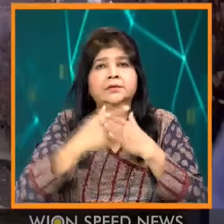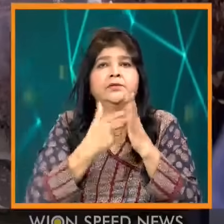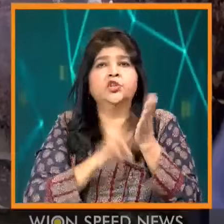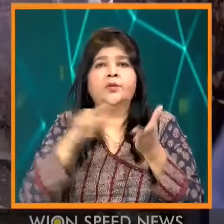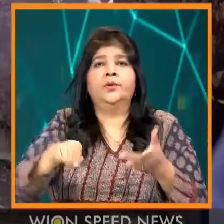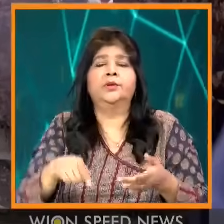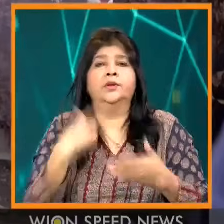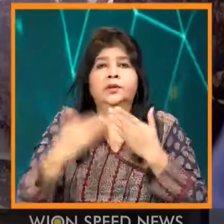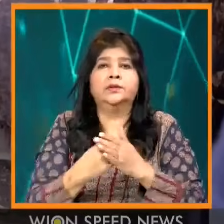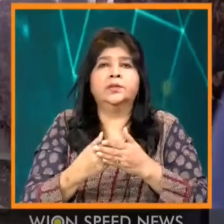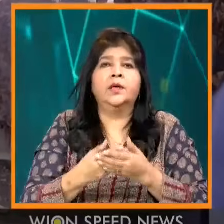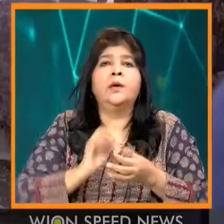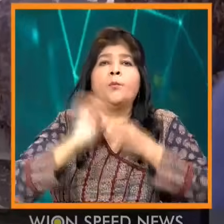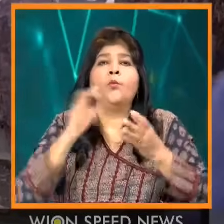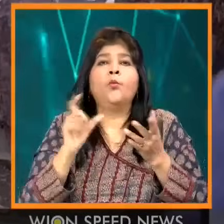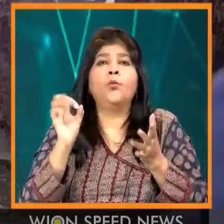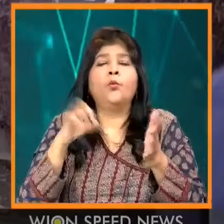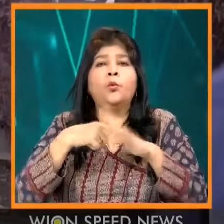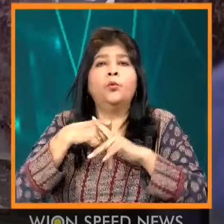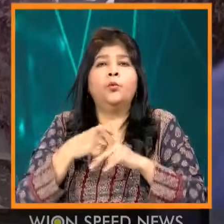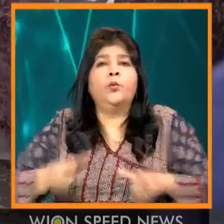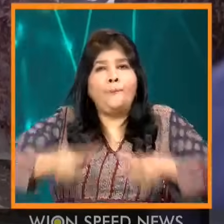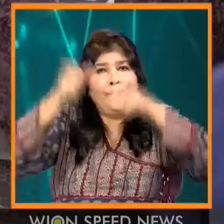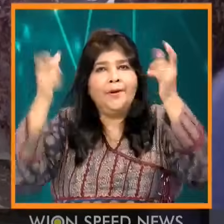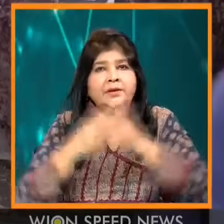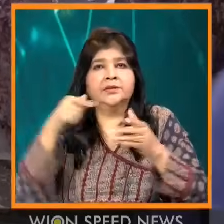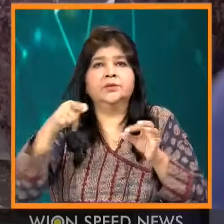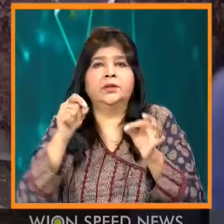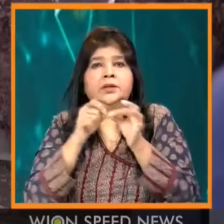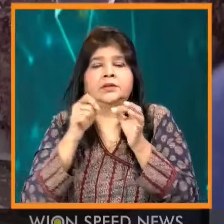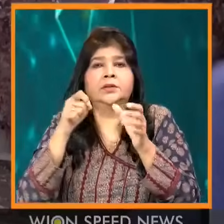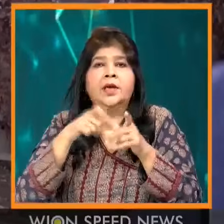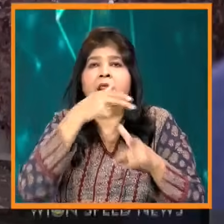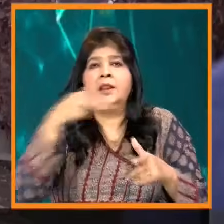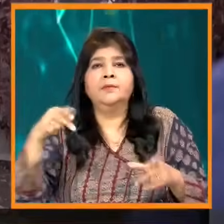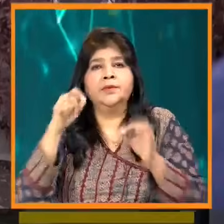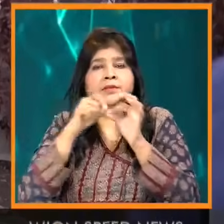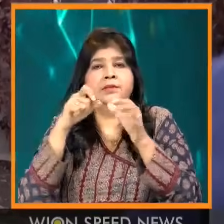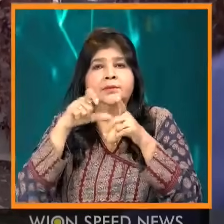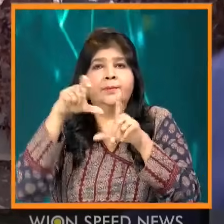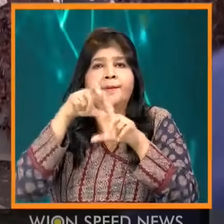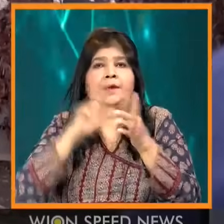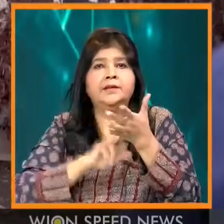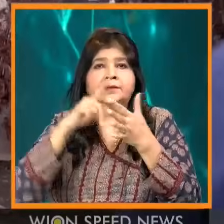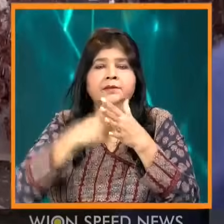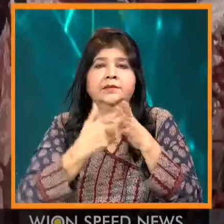is marked with the burning of oak branches, which is known as panchaks.